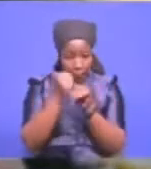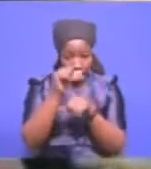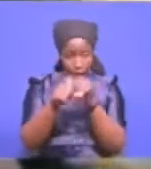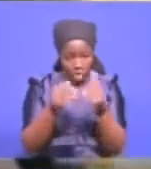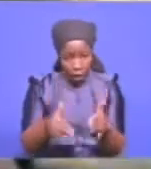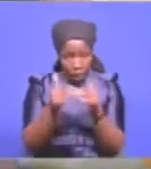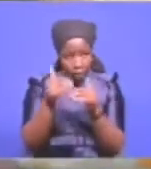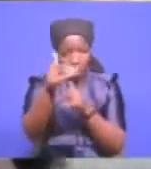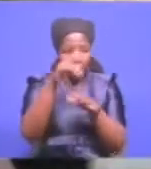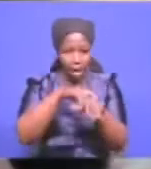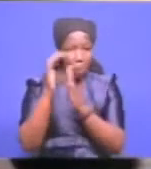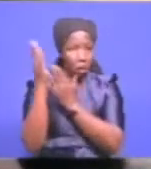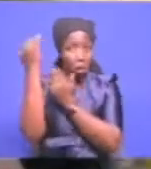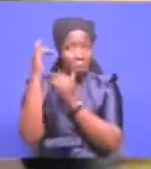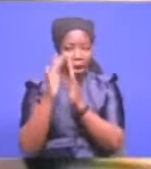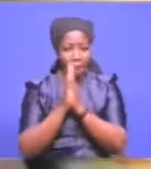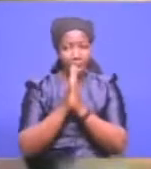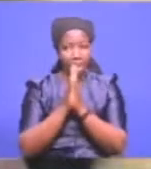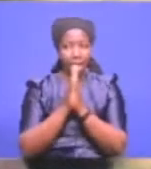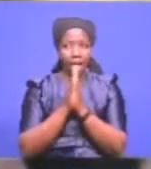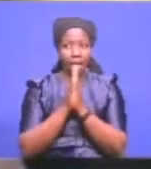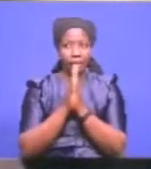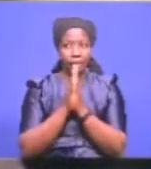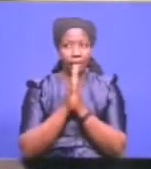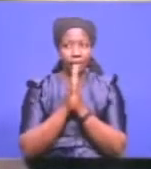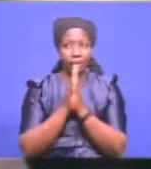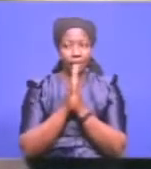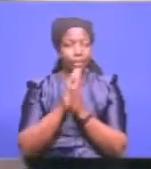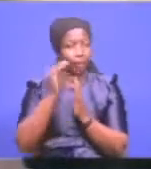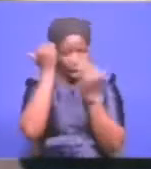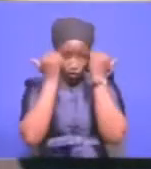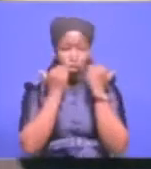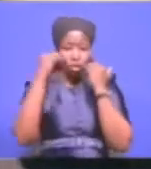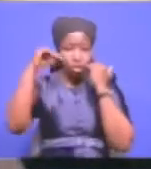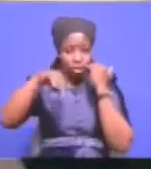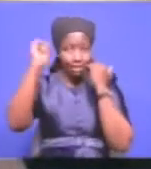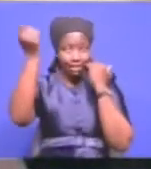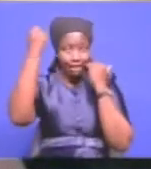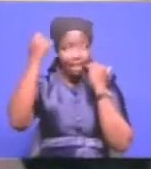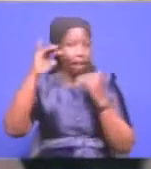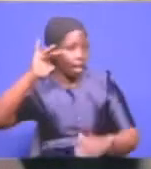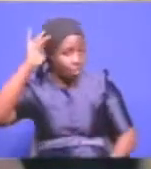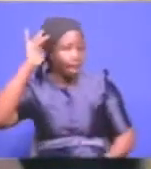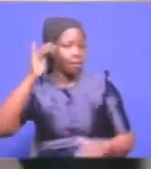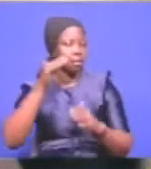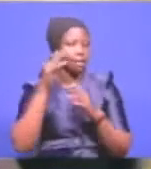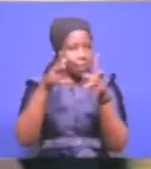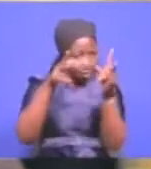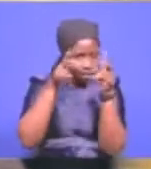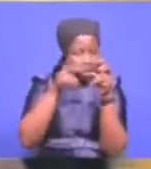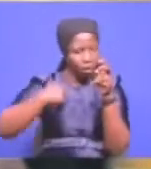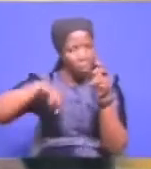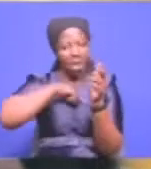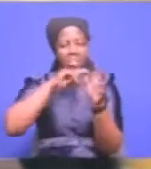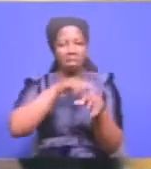and pray that the courts of this land shall hear and listen to us as we petition that these